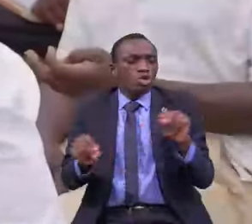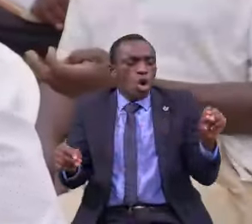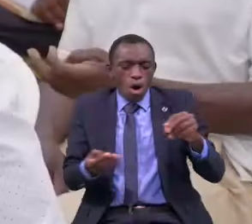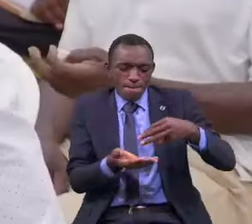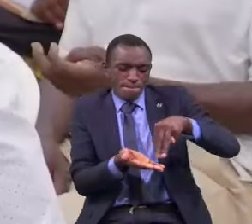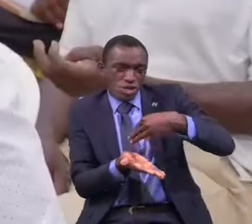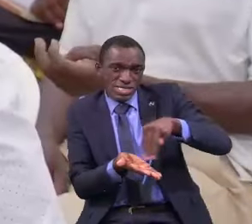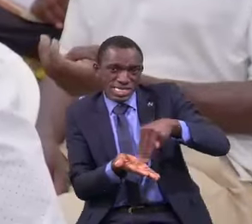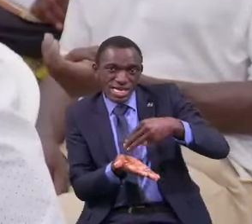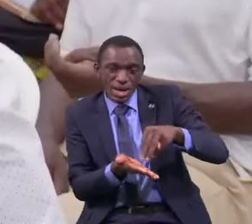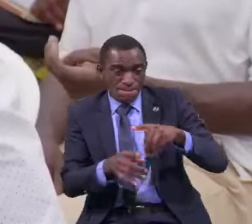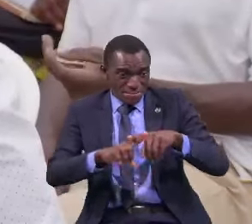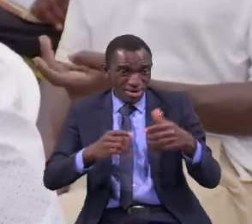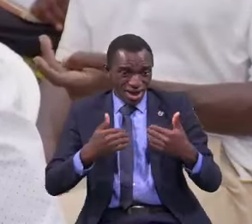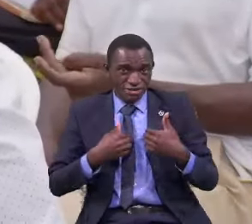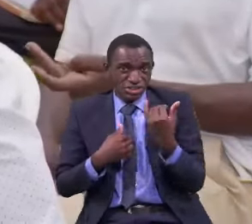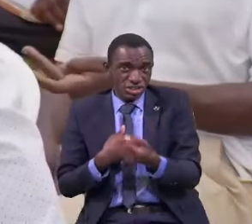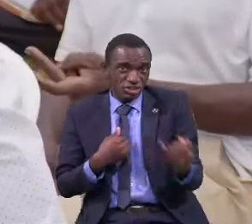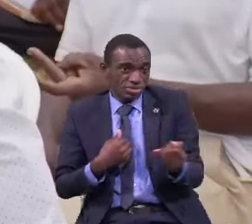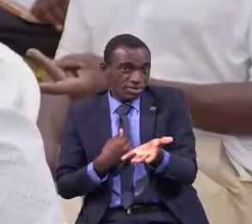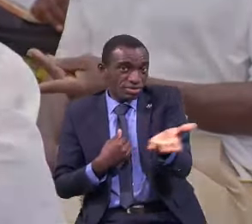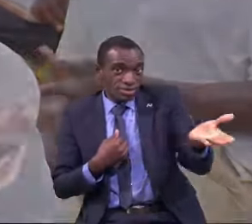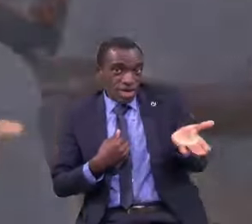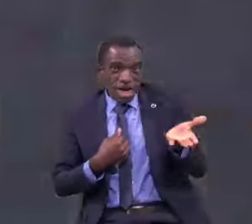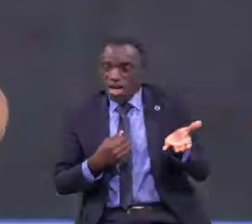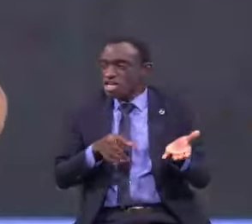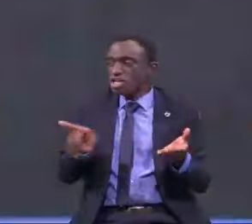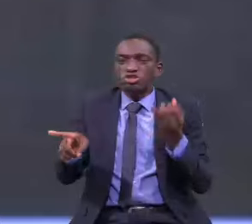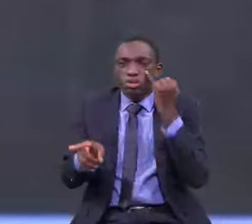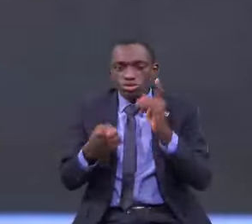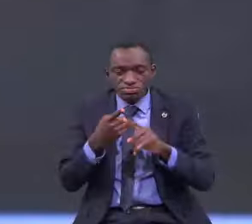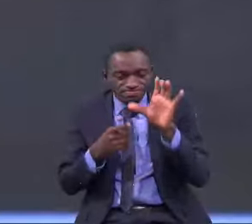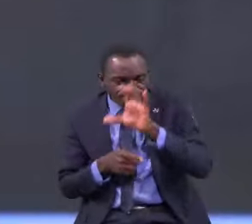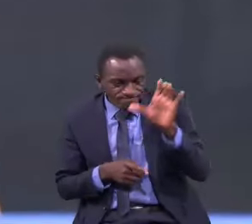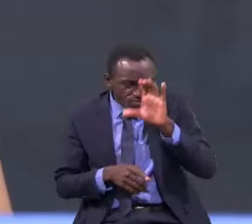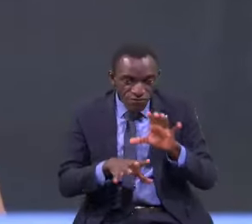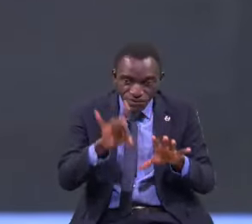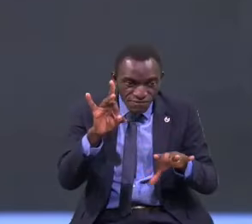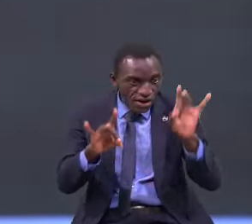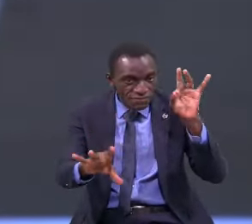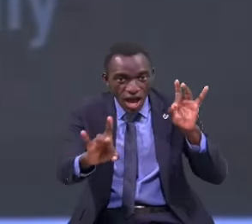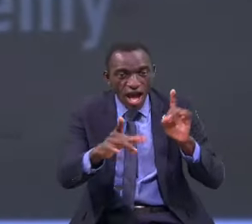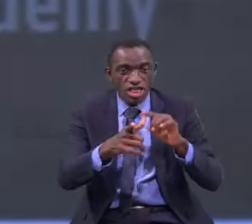to search and study and subdue and produce and spread.